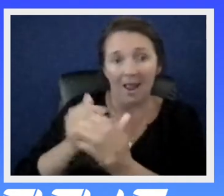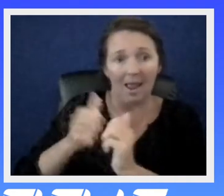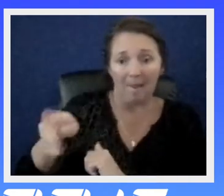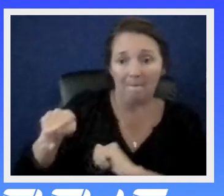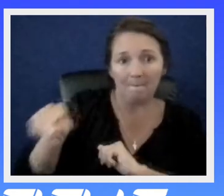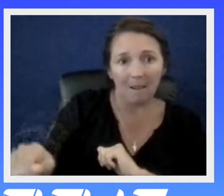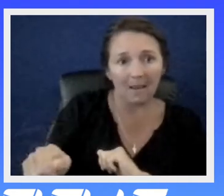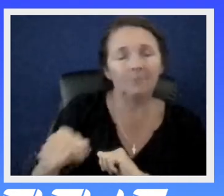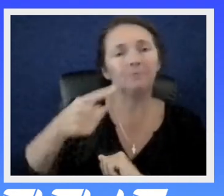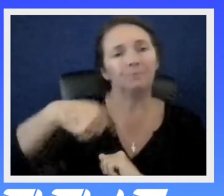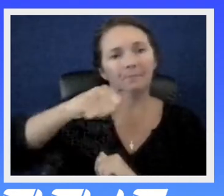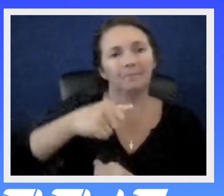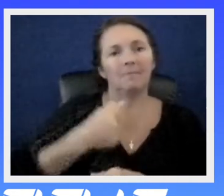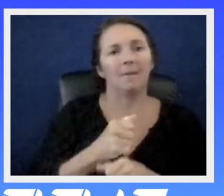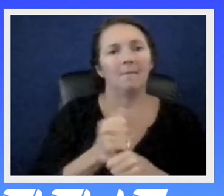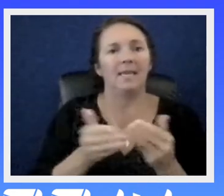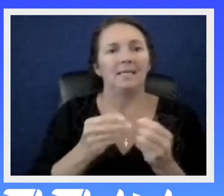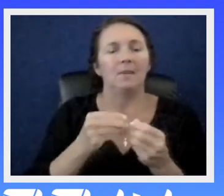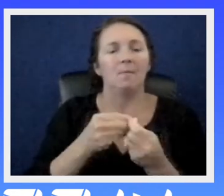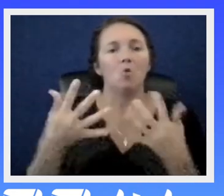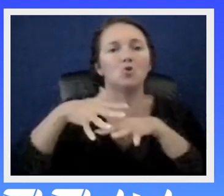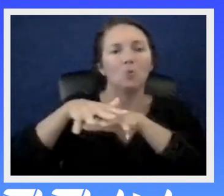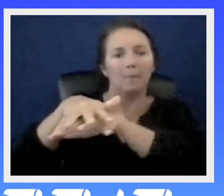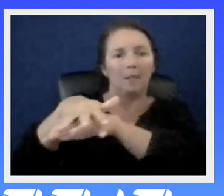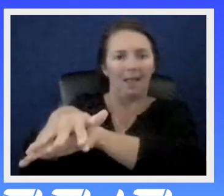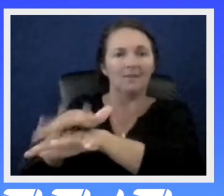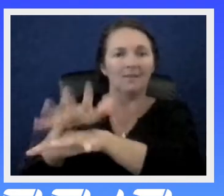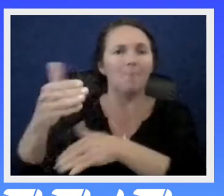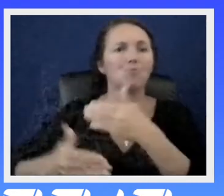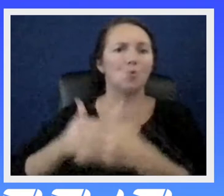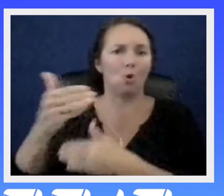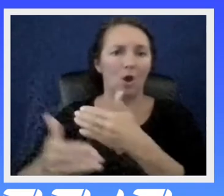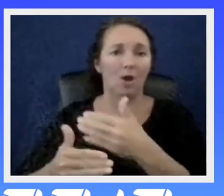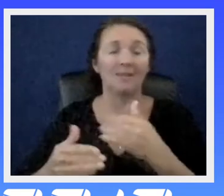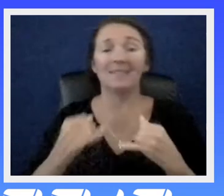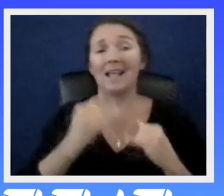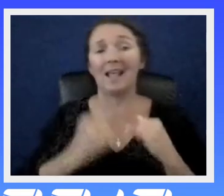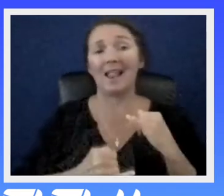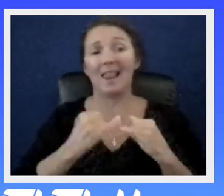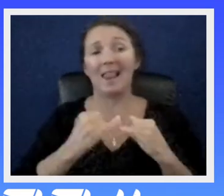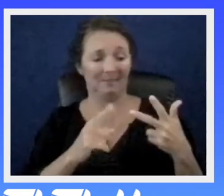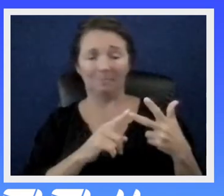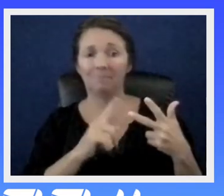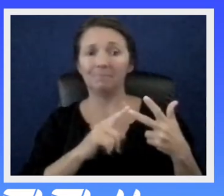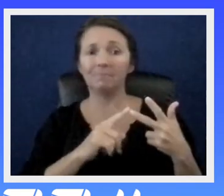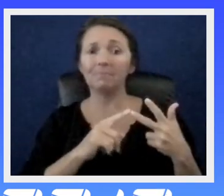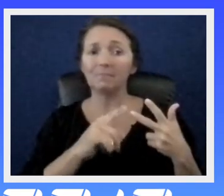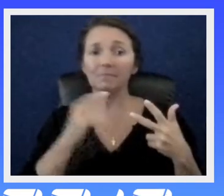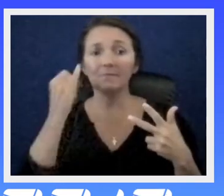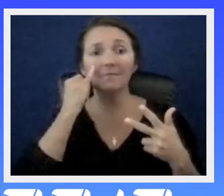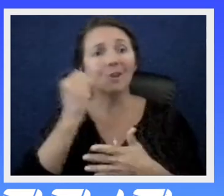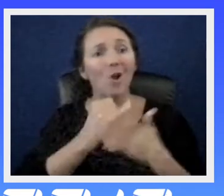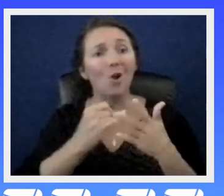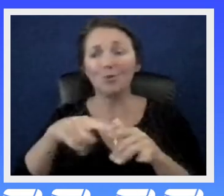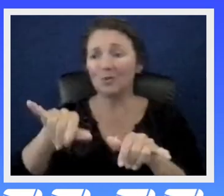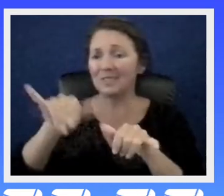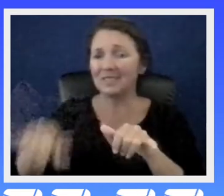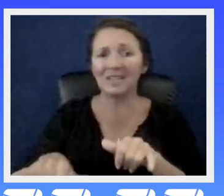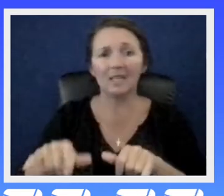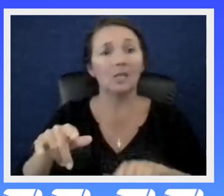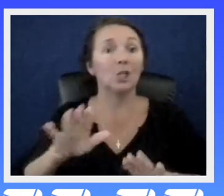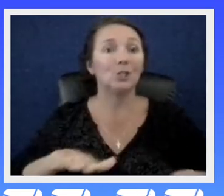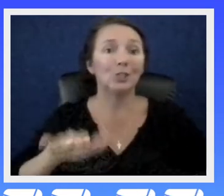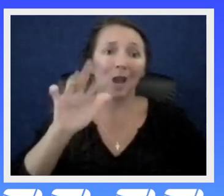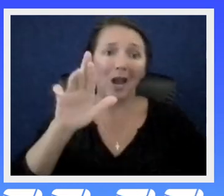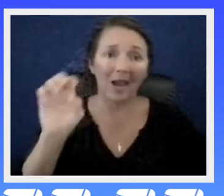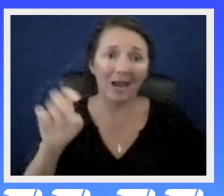make that easier, streamlining these processes. And then lastly, anything else that would ask artists to stay. It's childcare, it's wages,